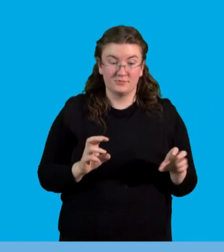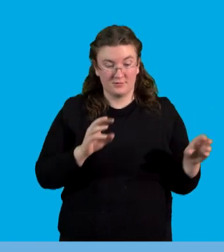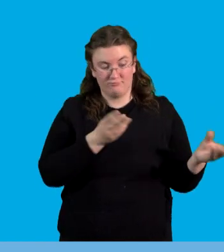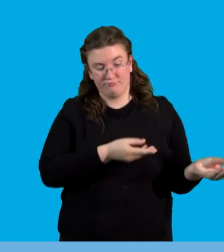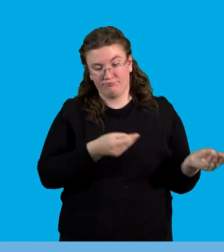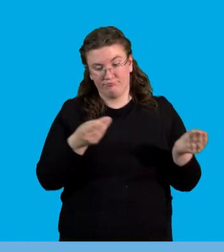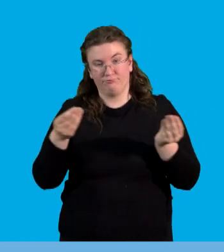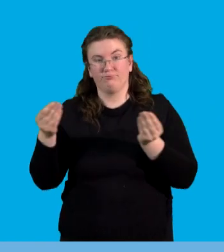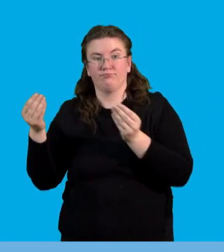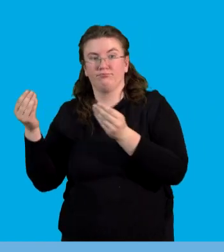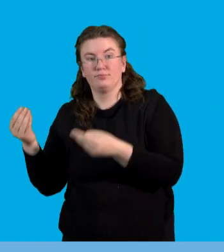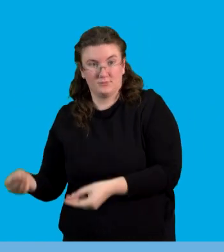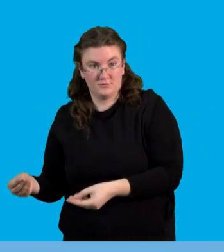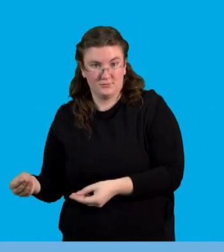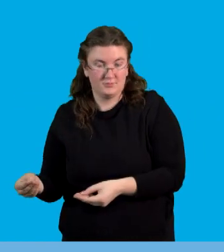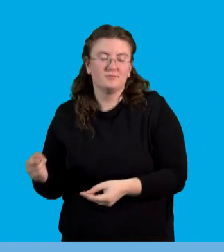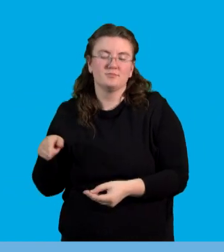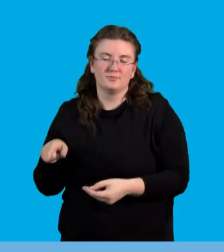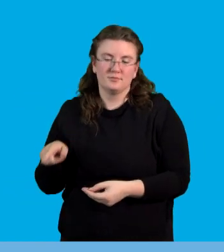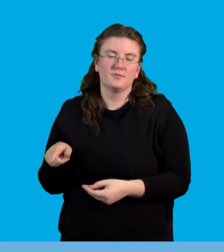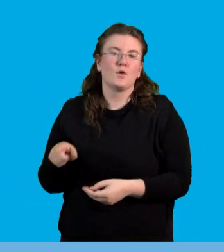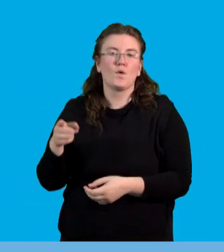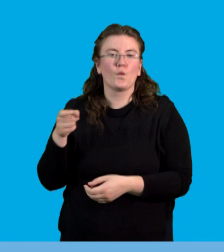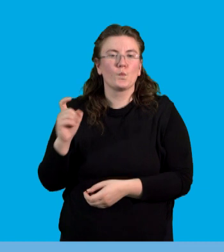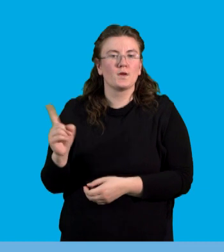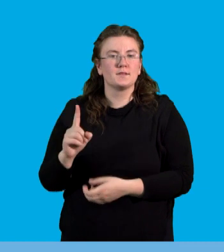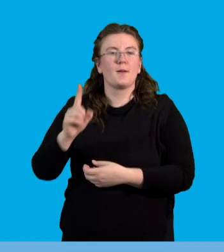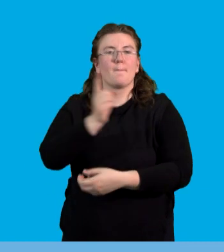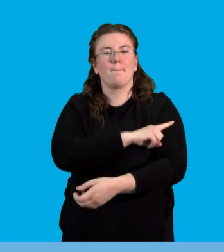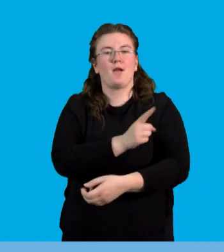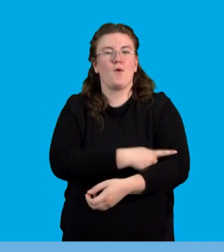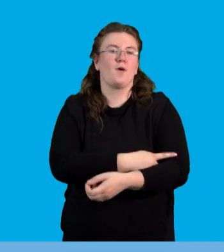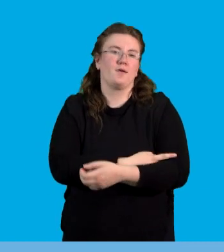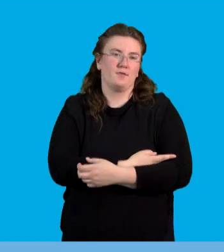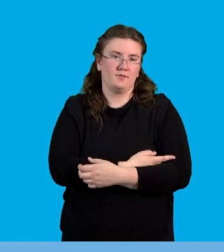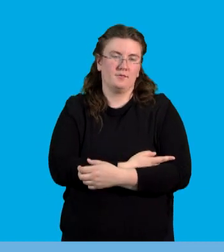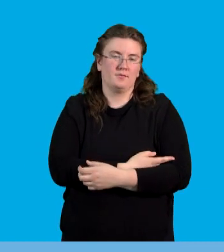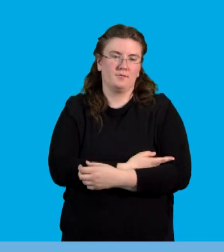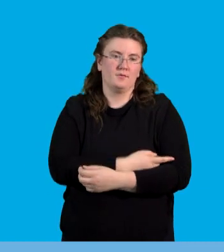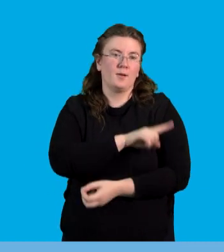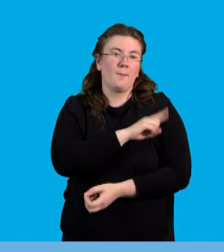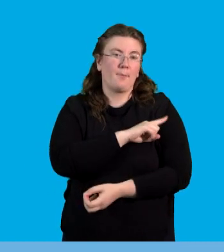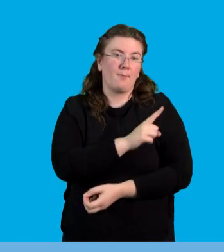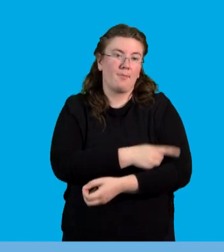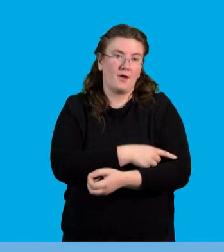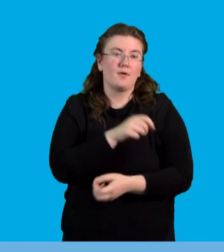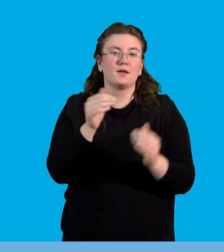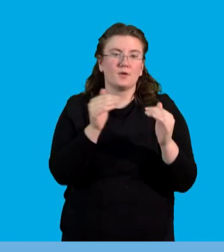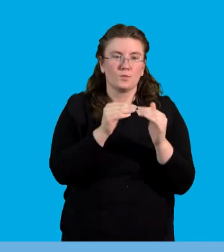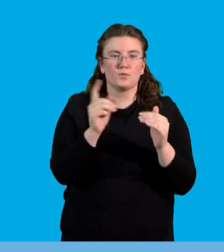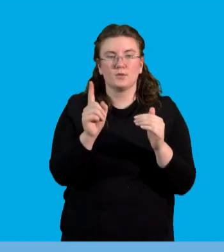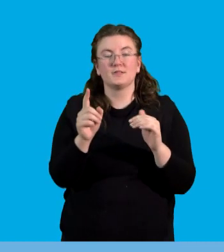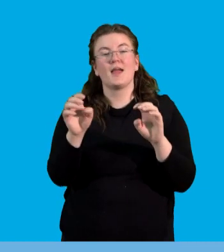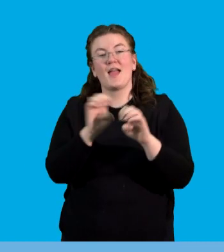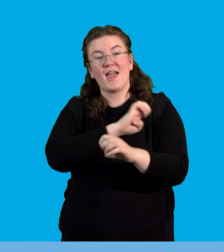the rate at which work is done. So therefore, power is actually equal to the energy transferred per unit